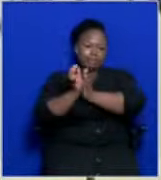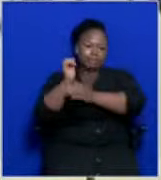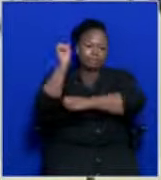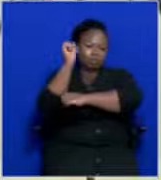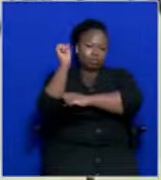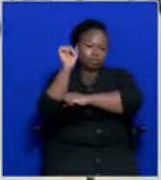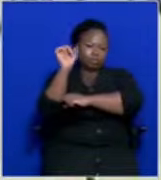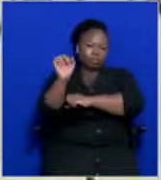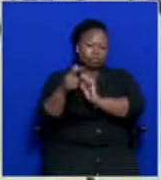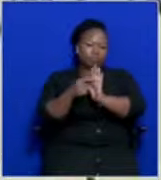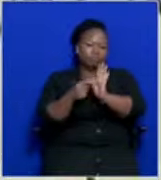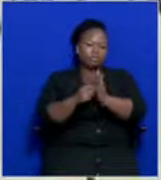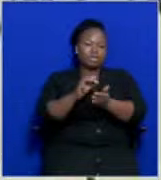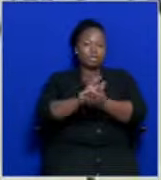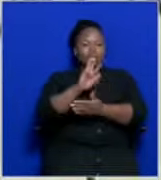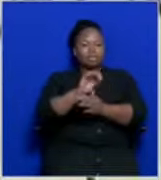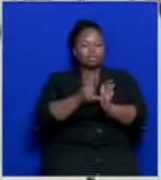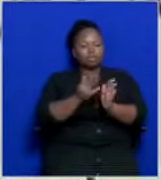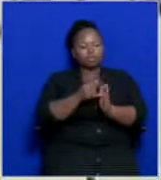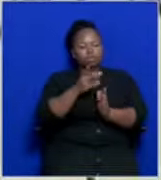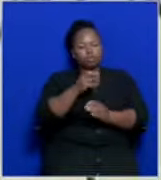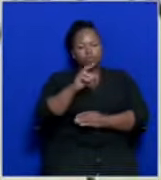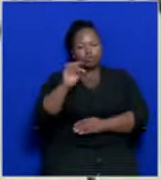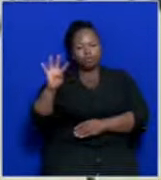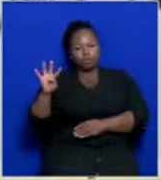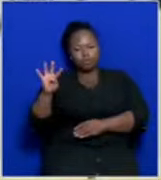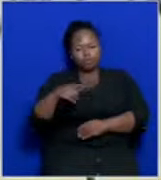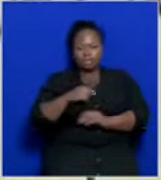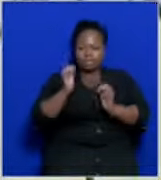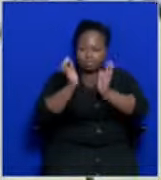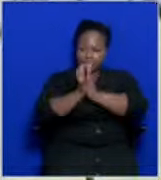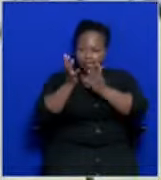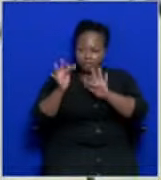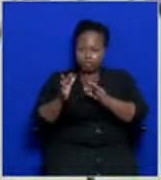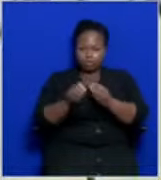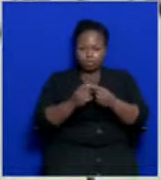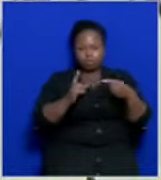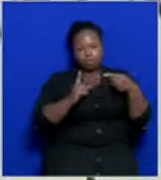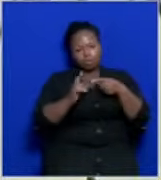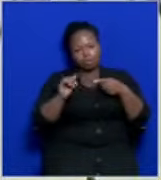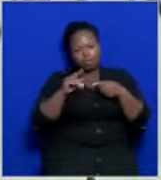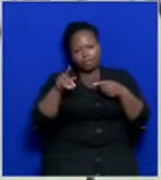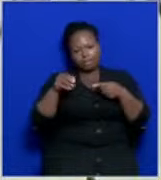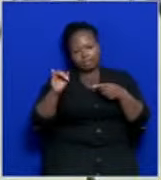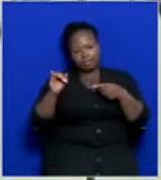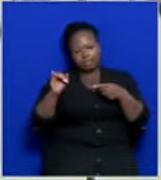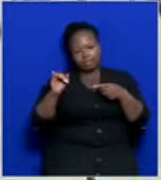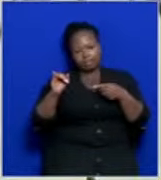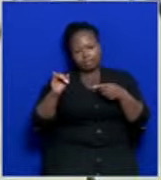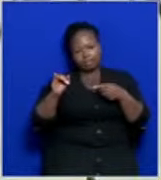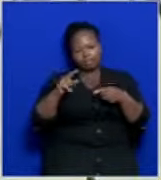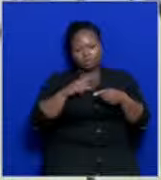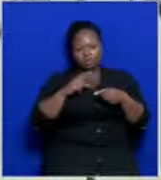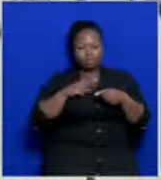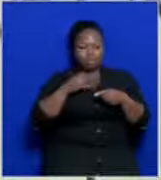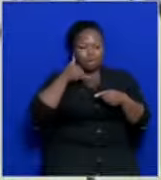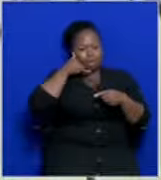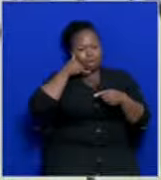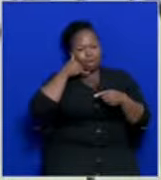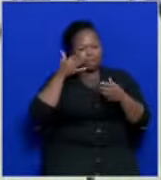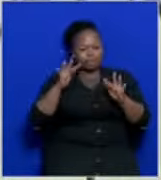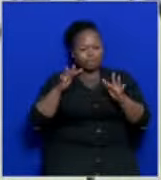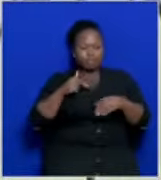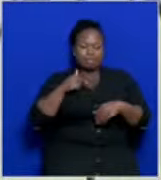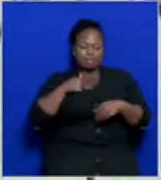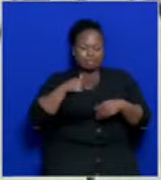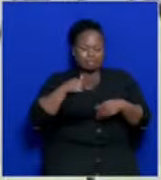January 2024 for a meeting with Brigadier Julius Mkwanazi following this telephone call. I attach